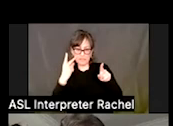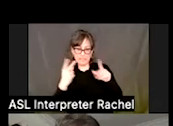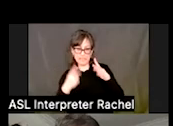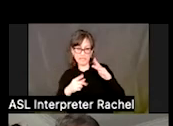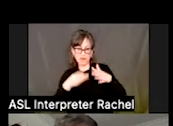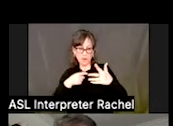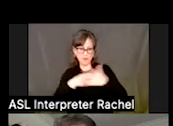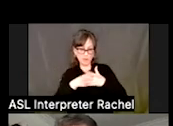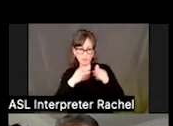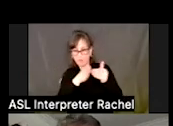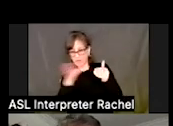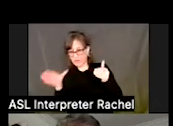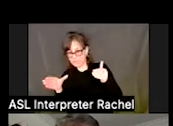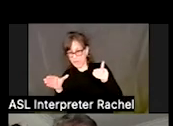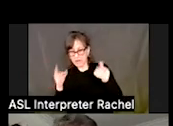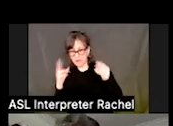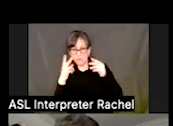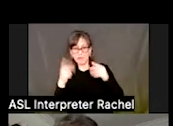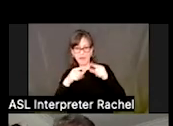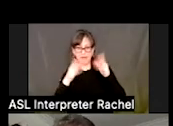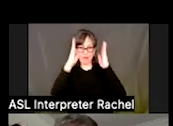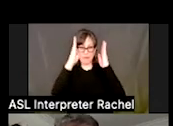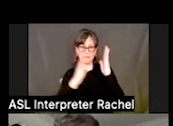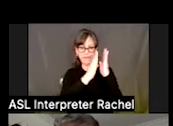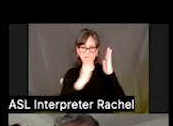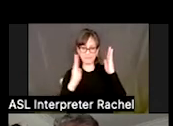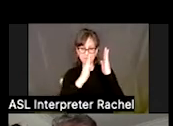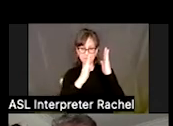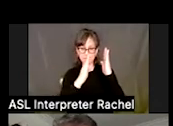on the other side. It would come out with a plate washer